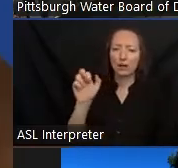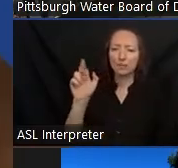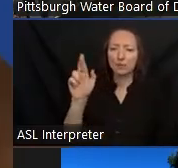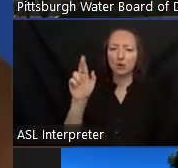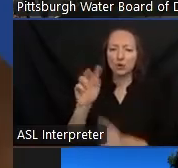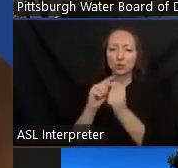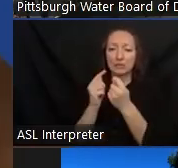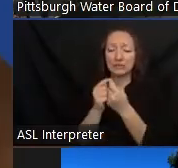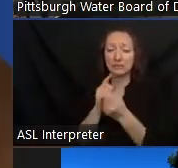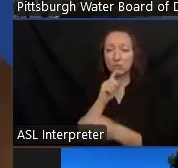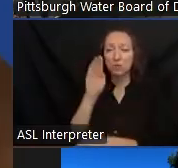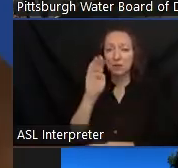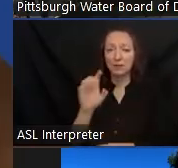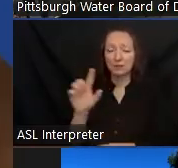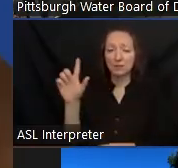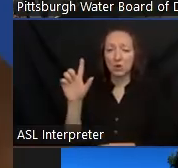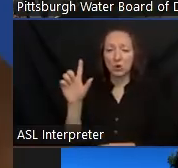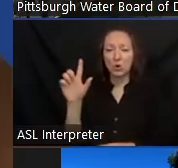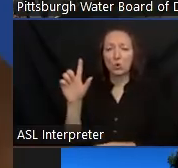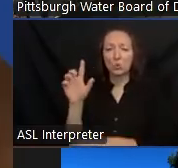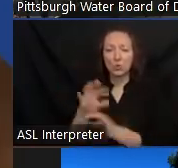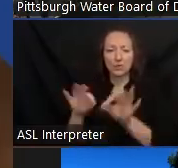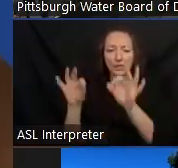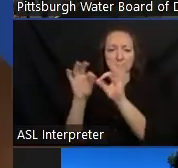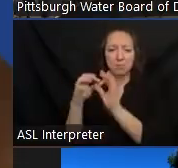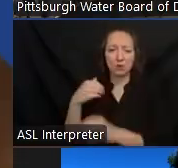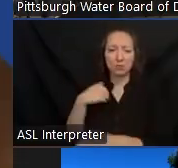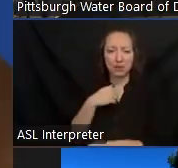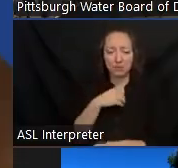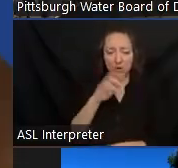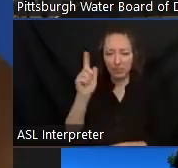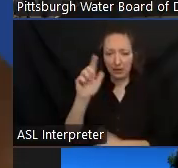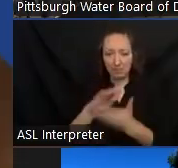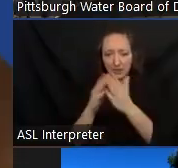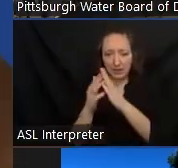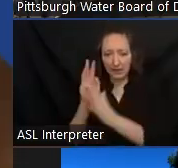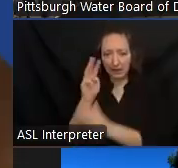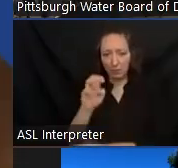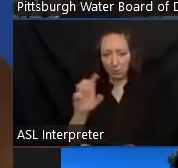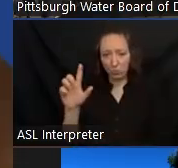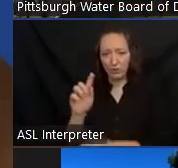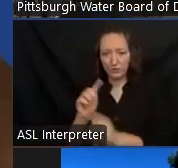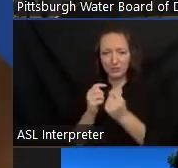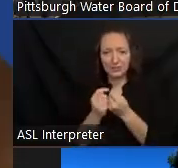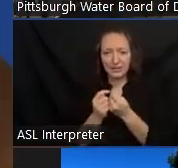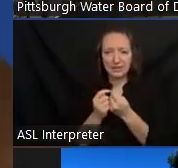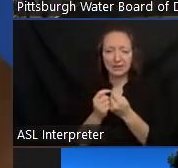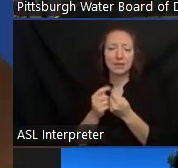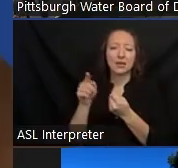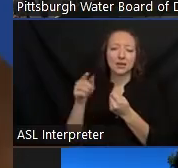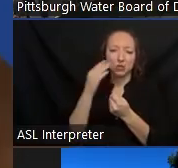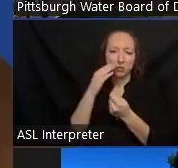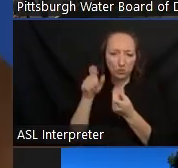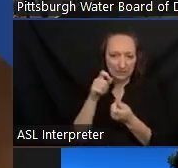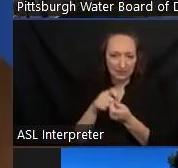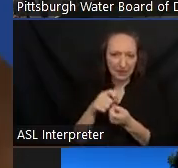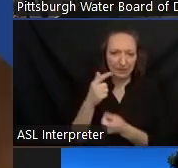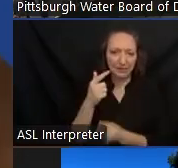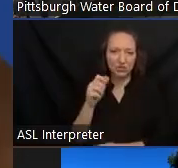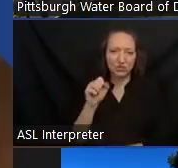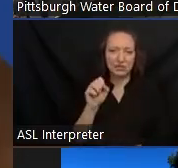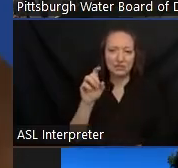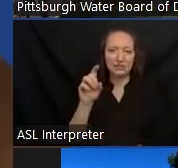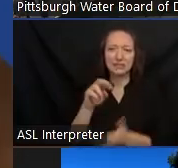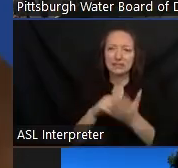key member and later became the Will team, exactly what GSD meant. And it